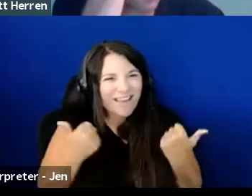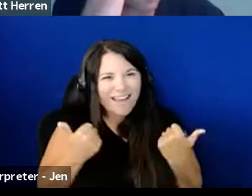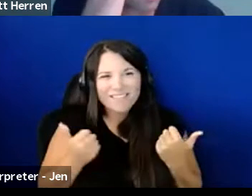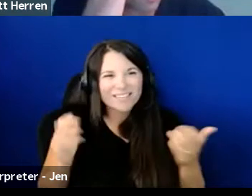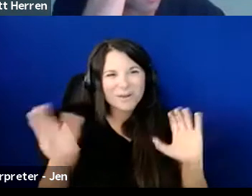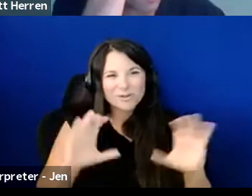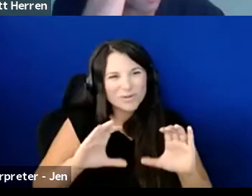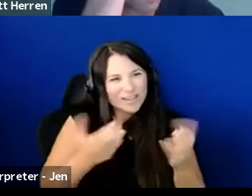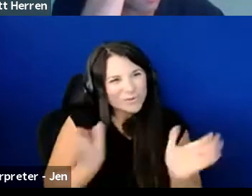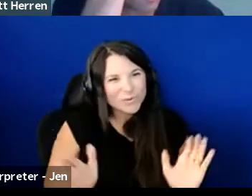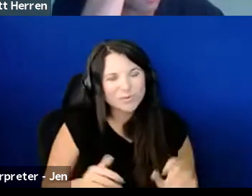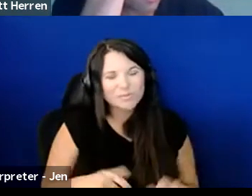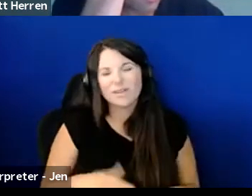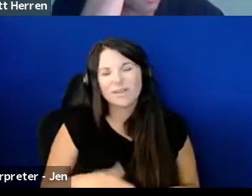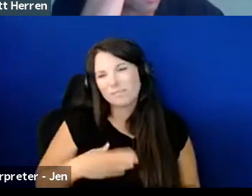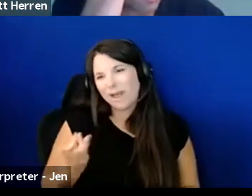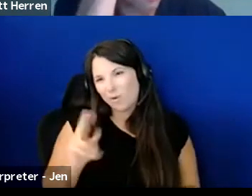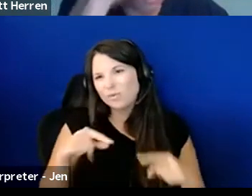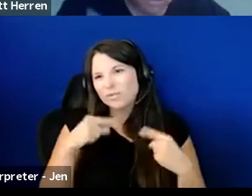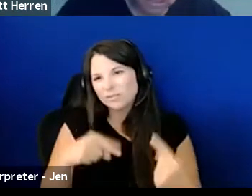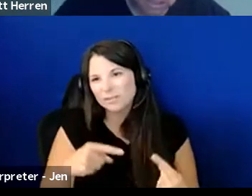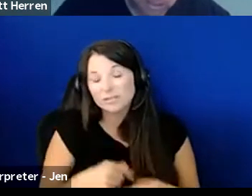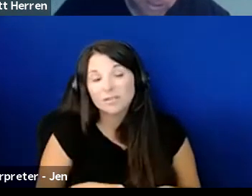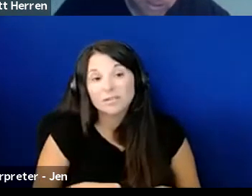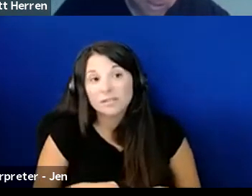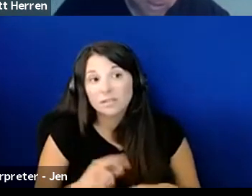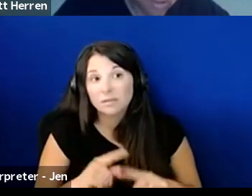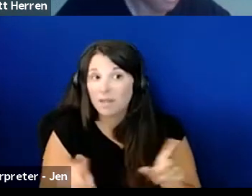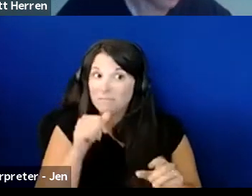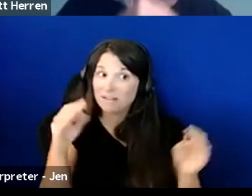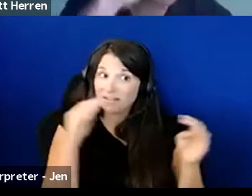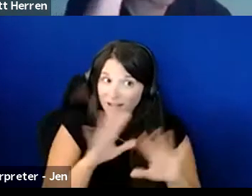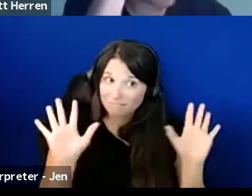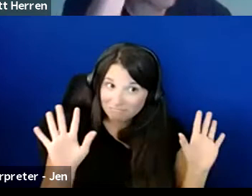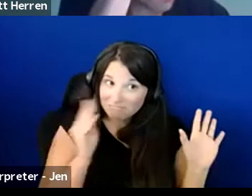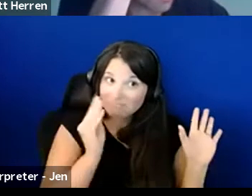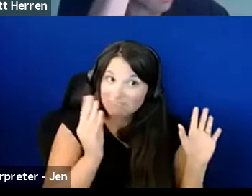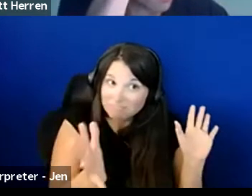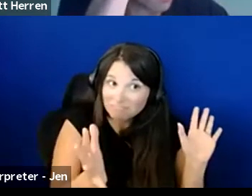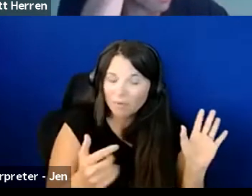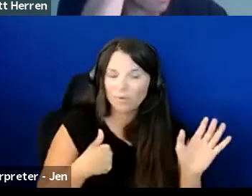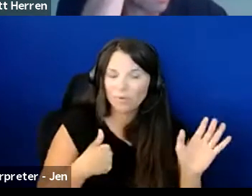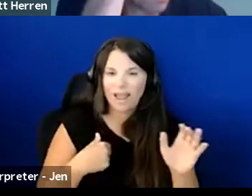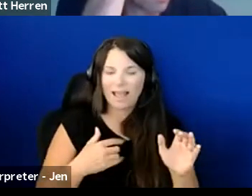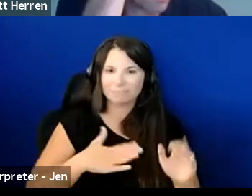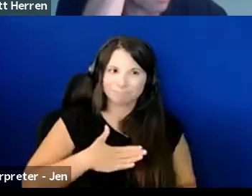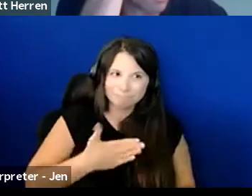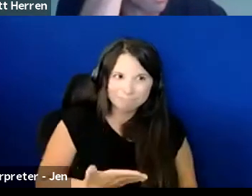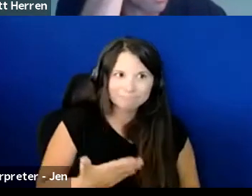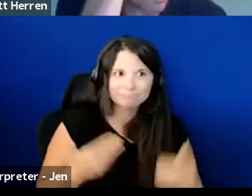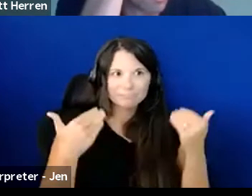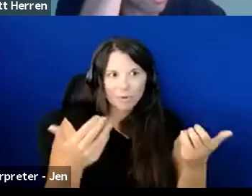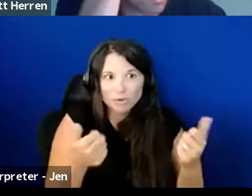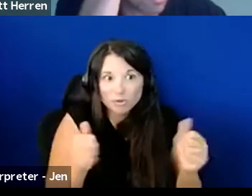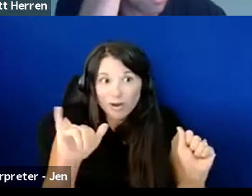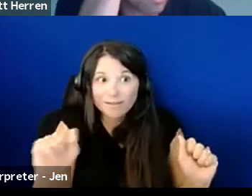I had my own hurdles, but I'm not going to lie. Once I jumped in and I became a little bit vulnerable, then I learned so